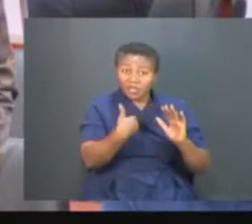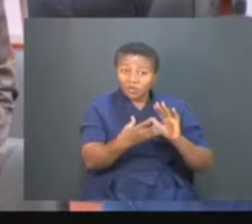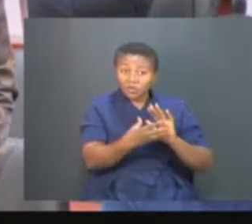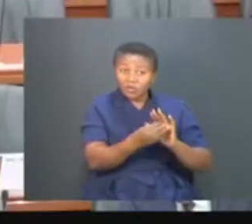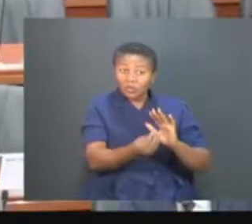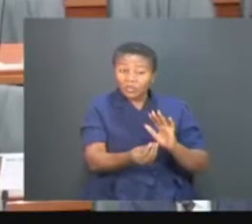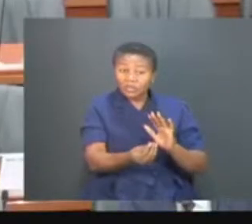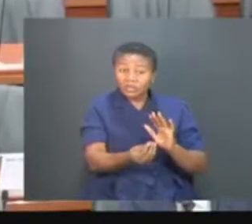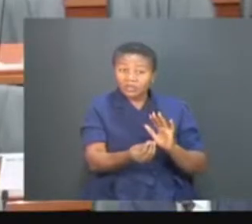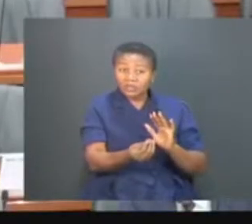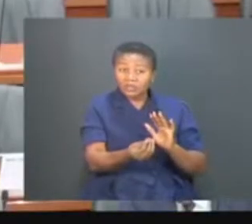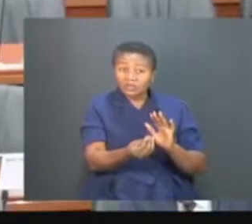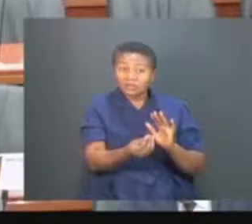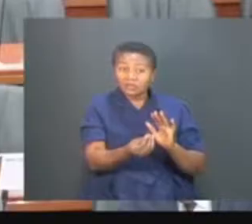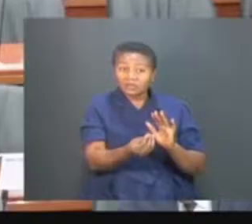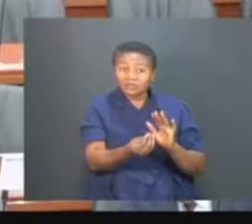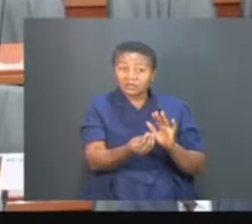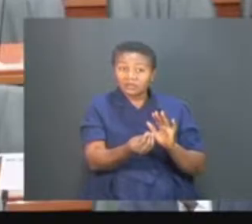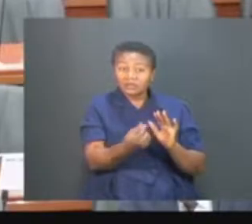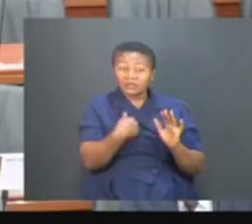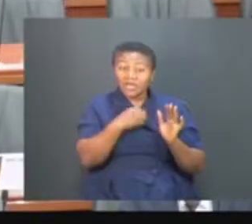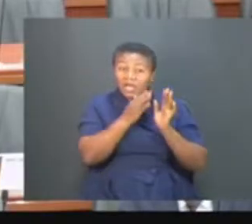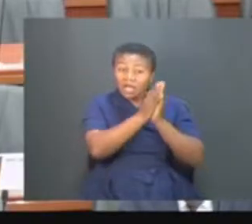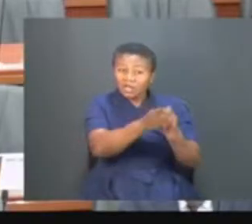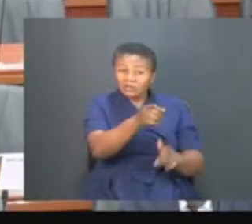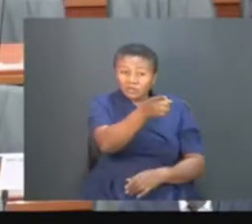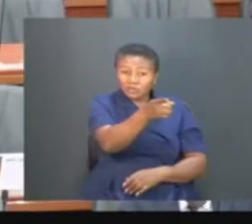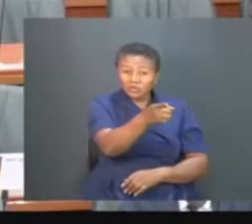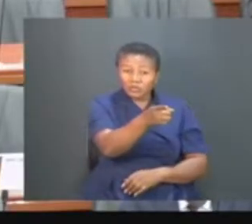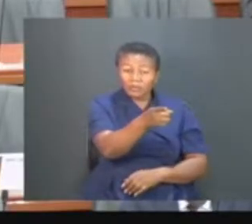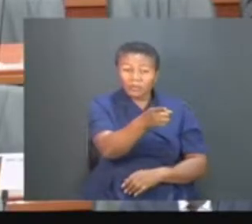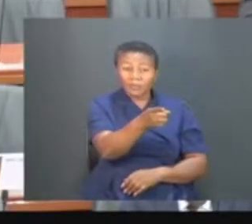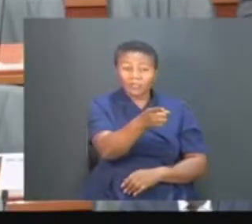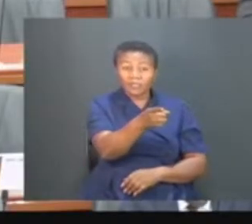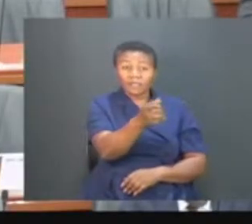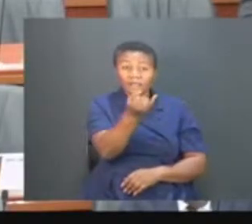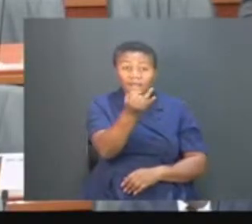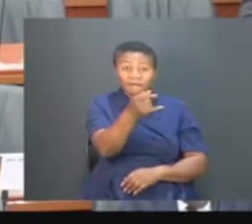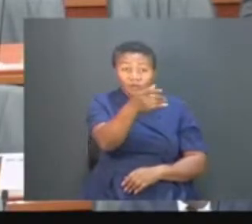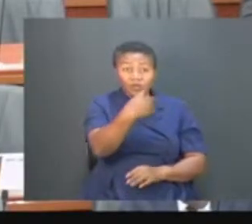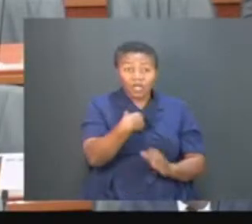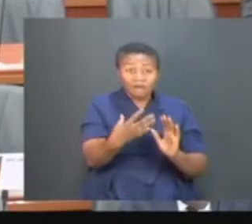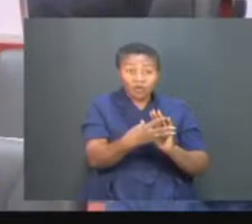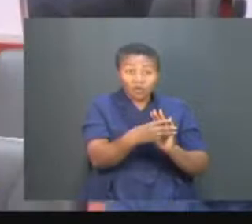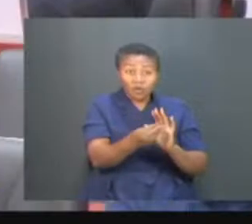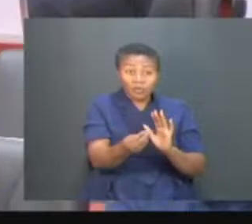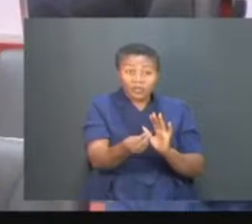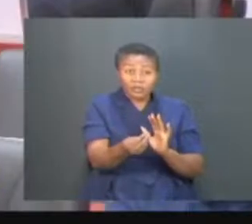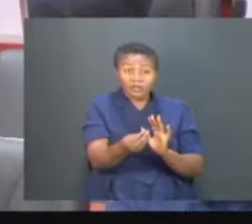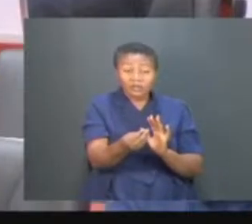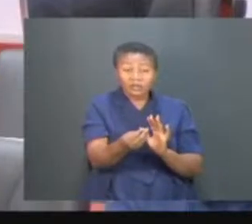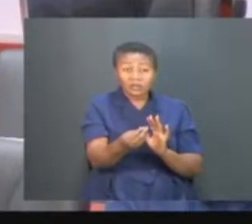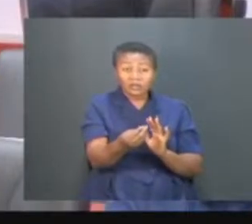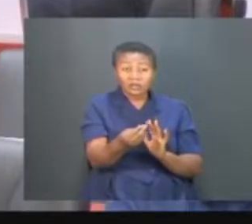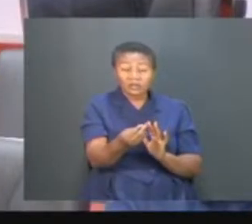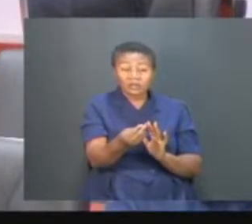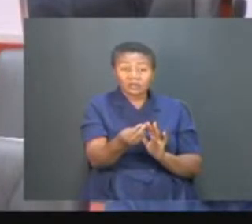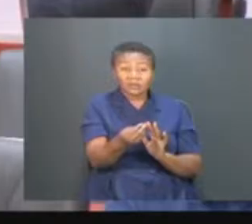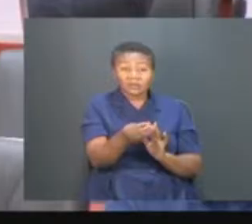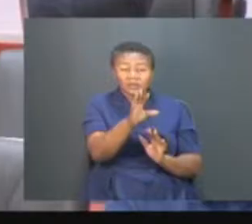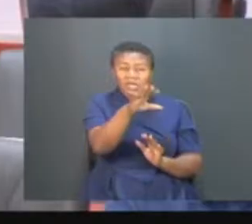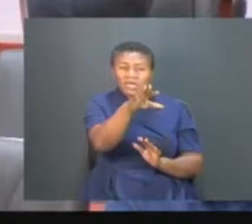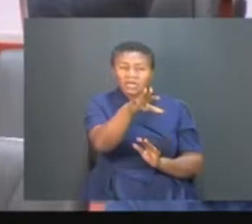Don't go. I'm asking you, if you have a copy of the bill, let me take you to. Now you run away. Let me